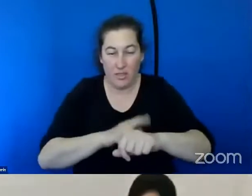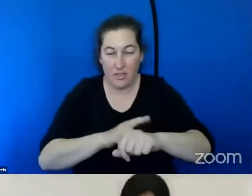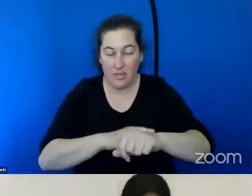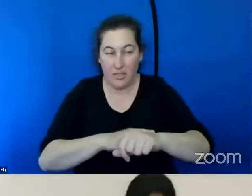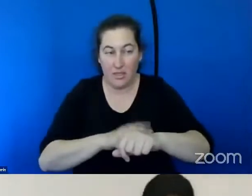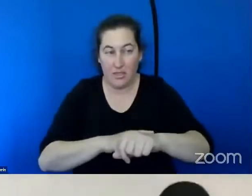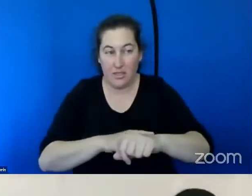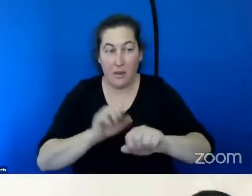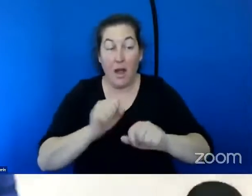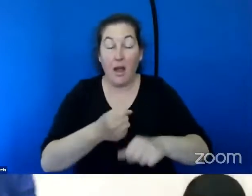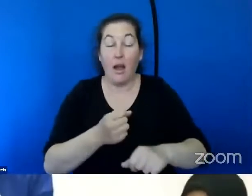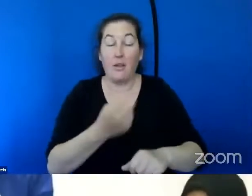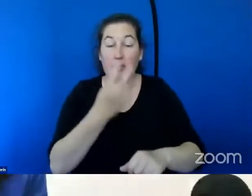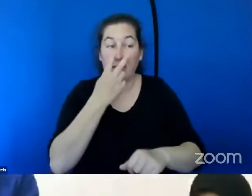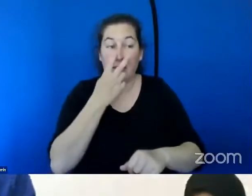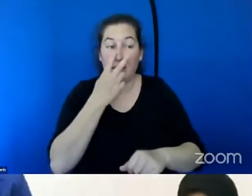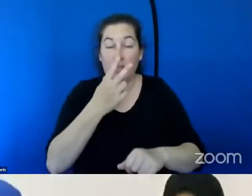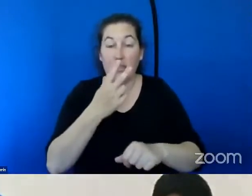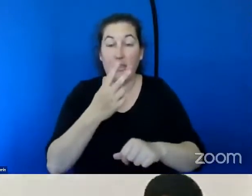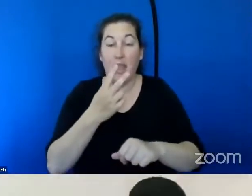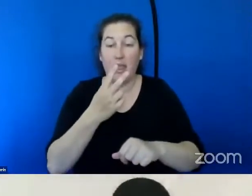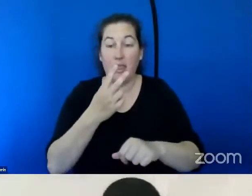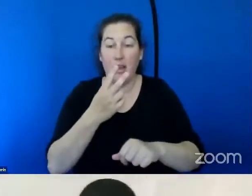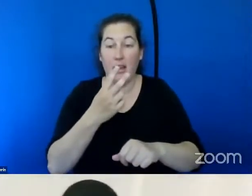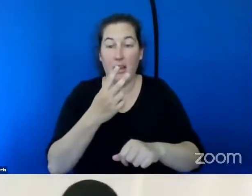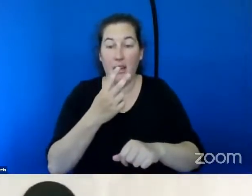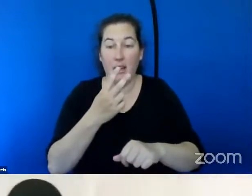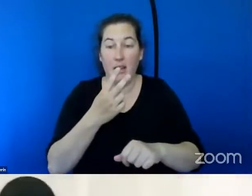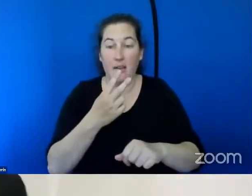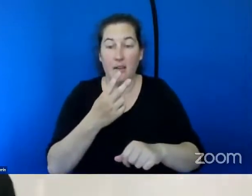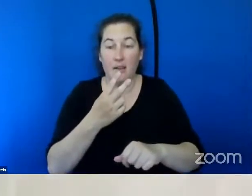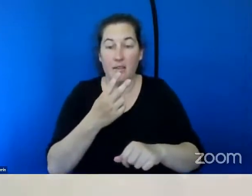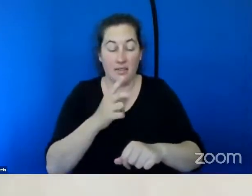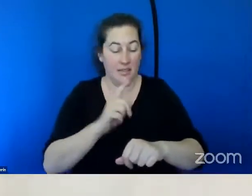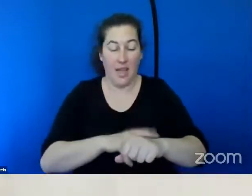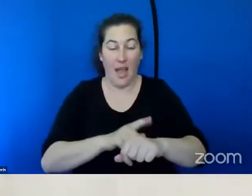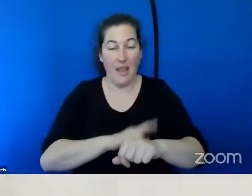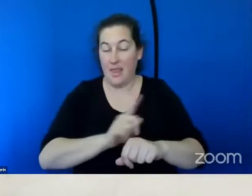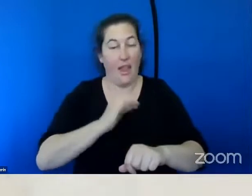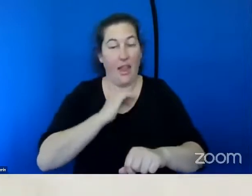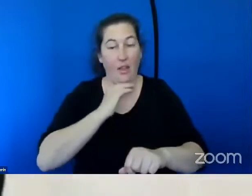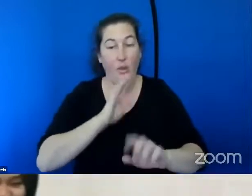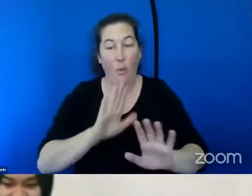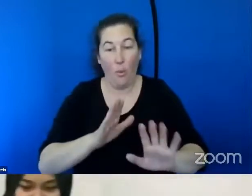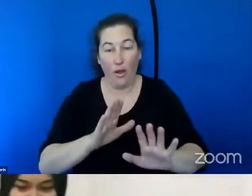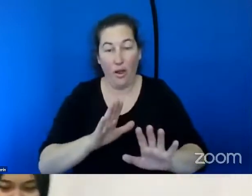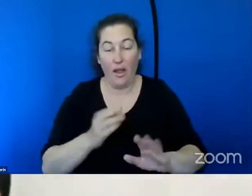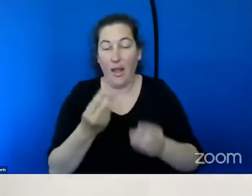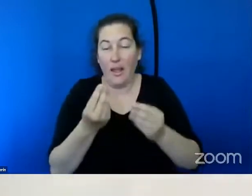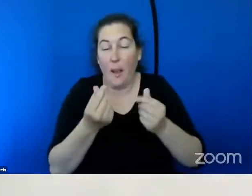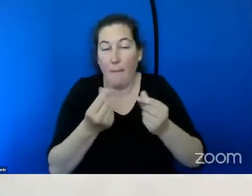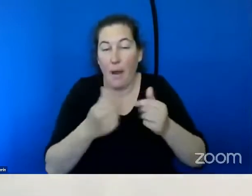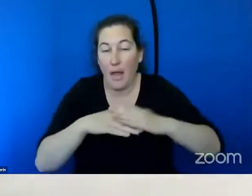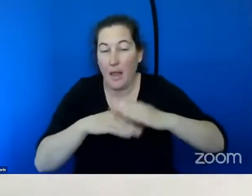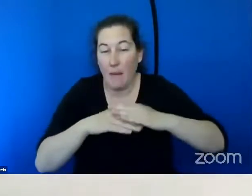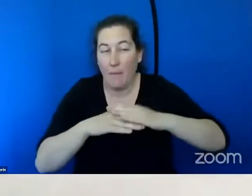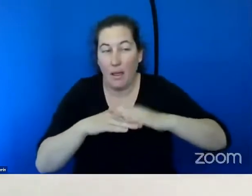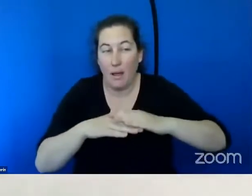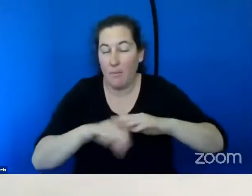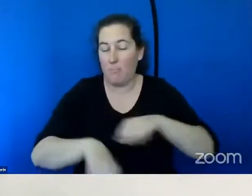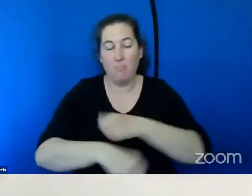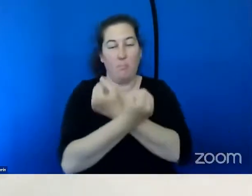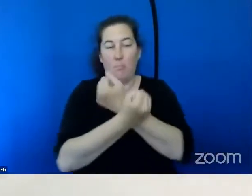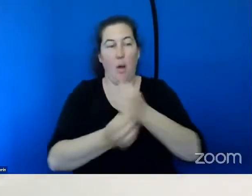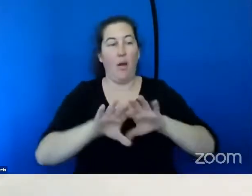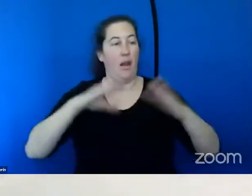Unable to get all of the 8 pieces into position within the 3-minute time mark. Well, I have to say,